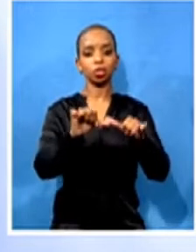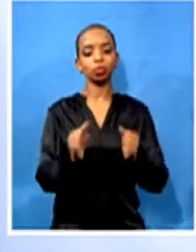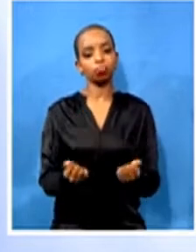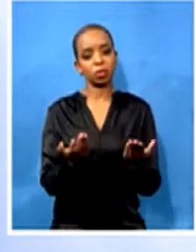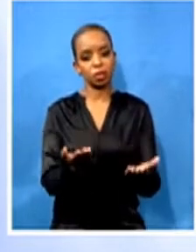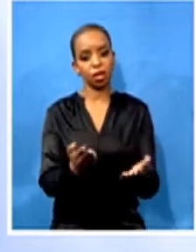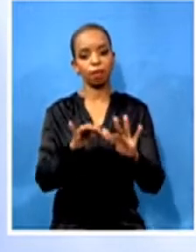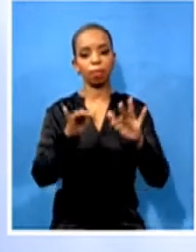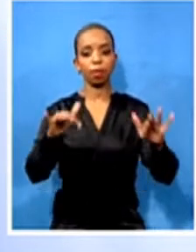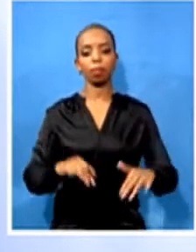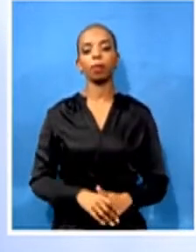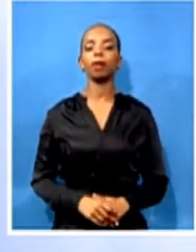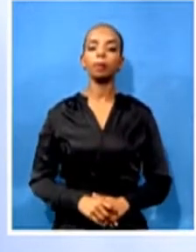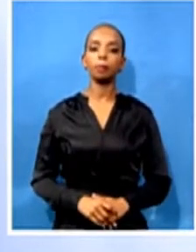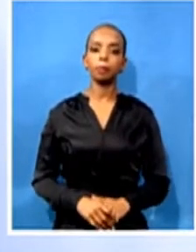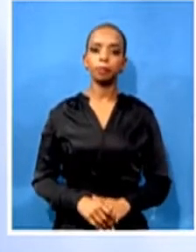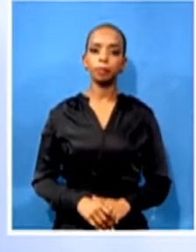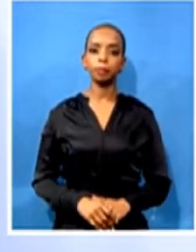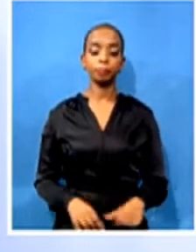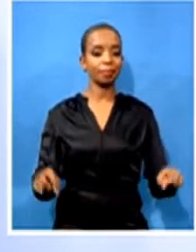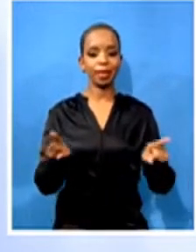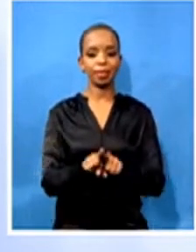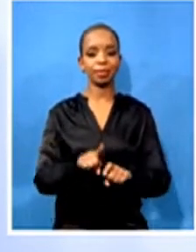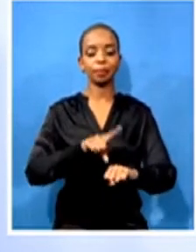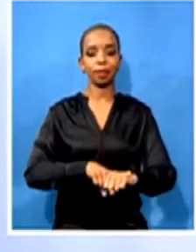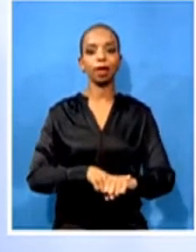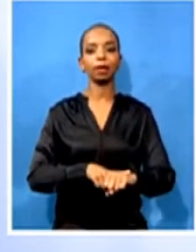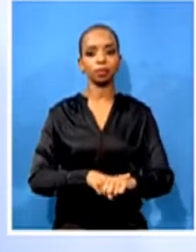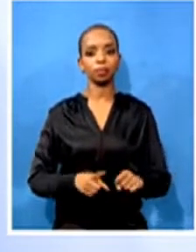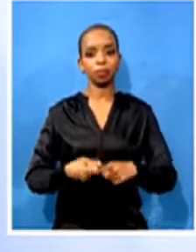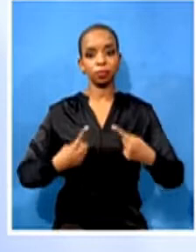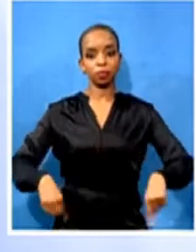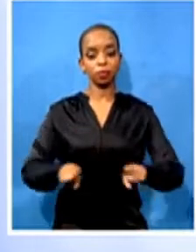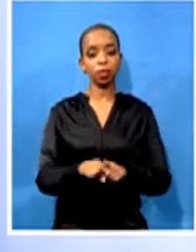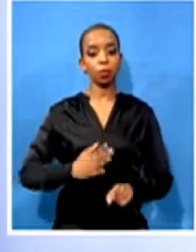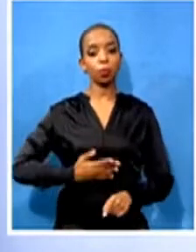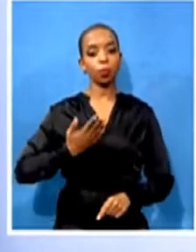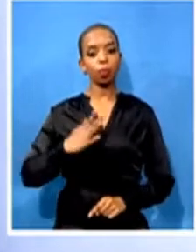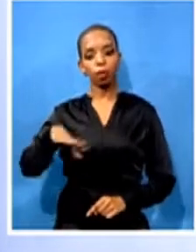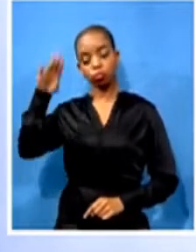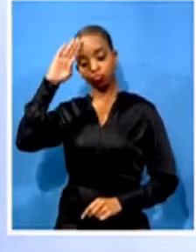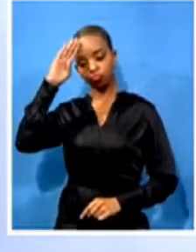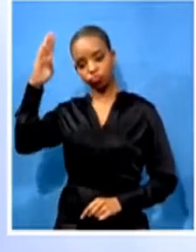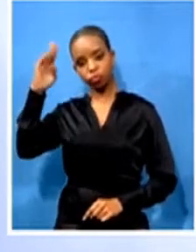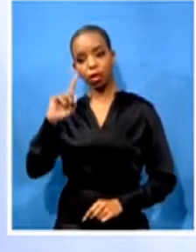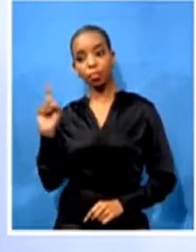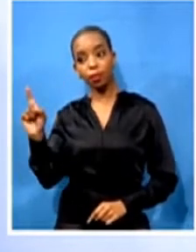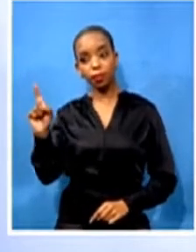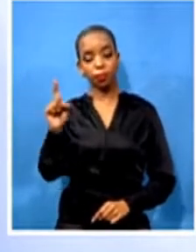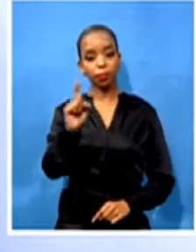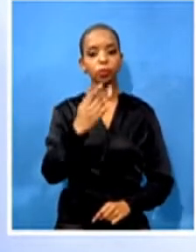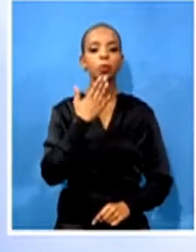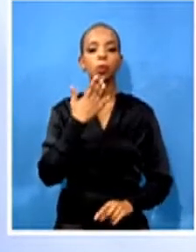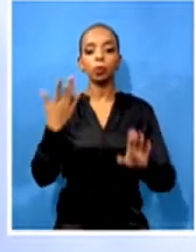same time, we want to salute those who have fallen while performing their